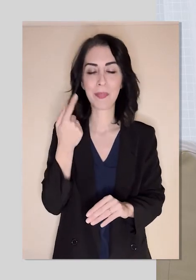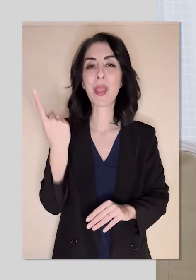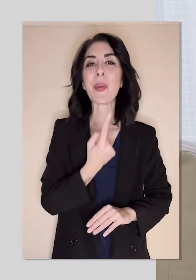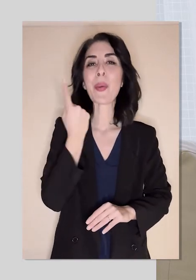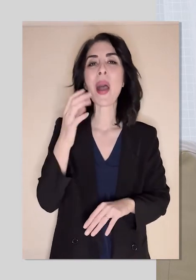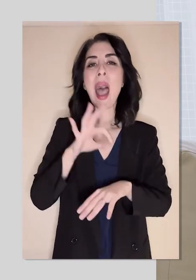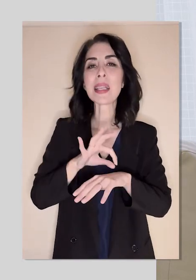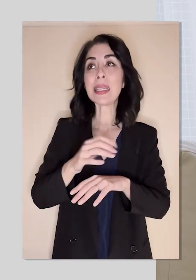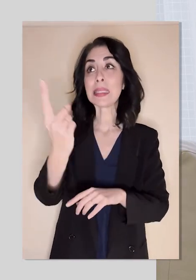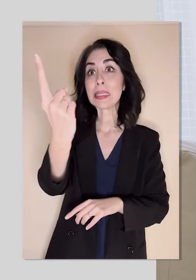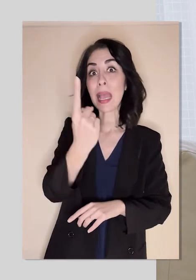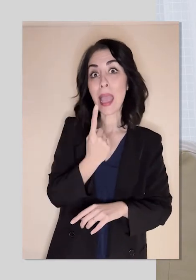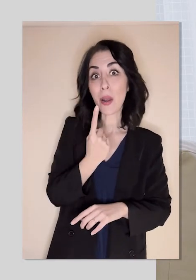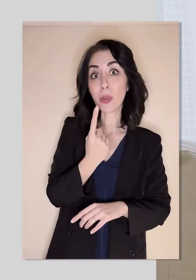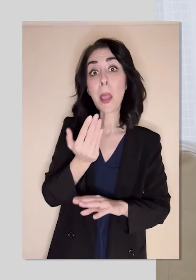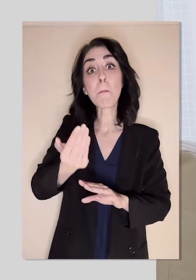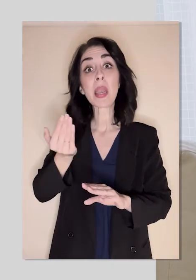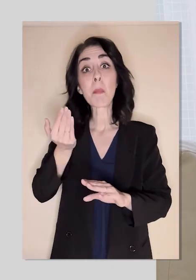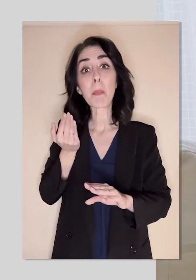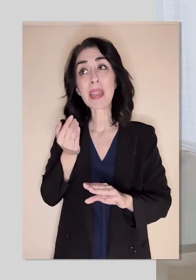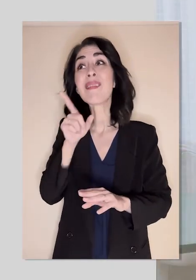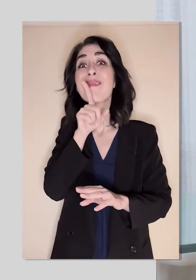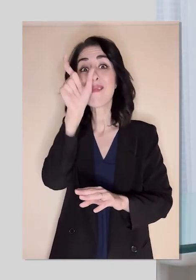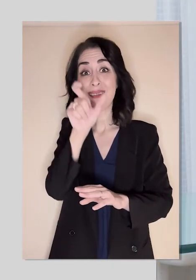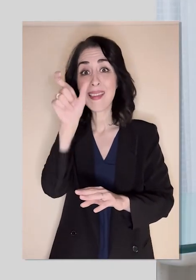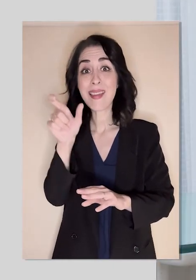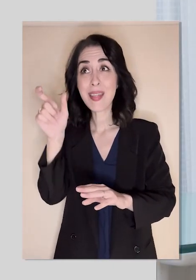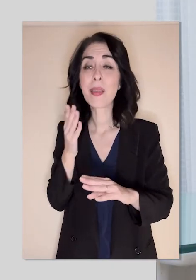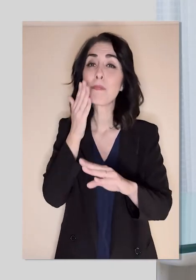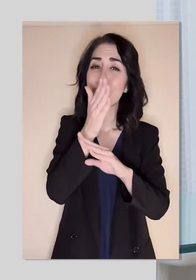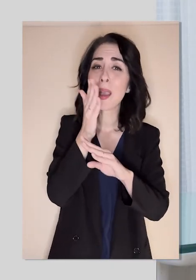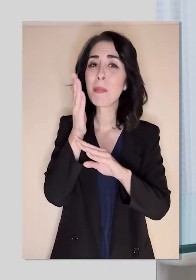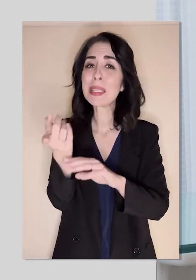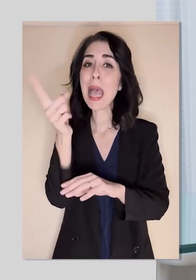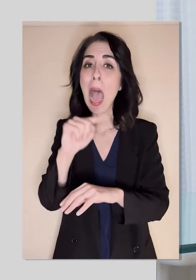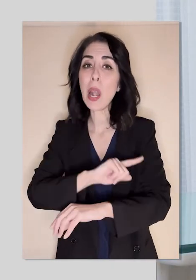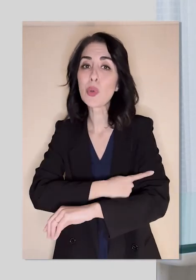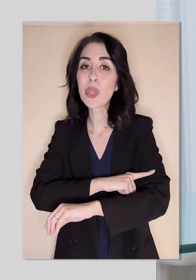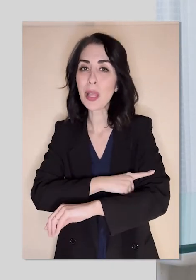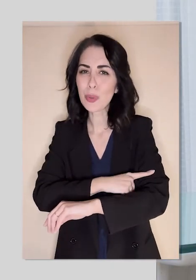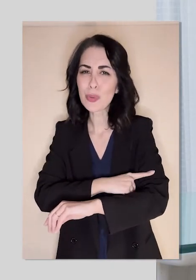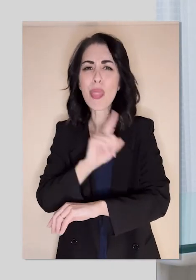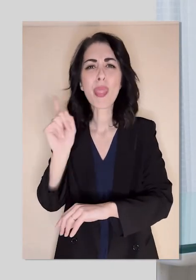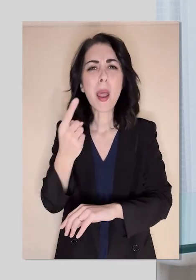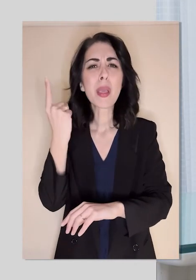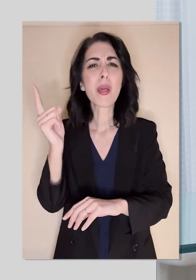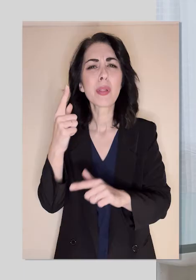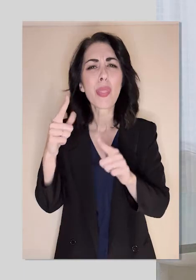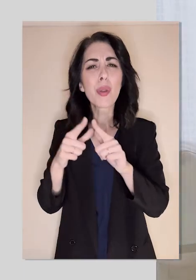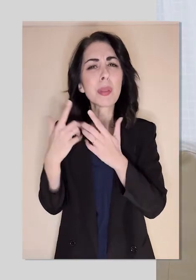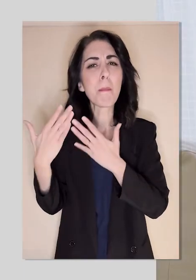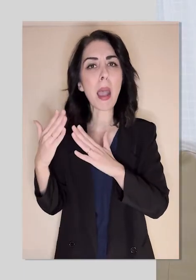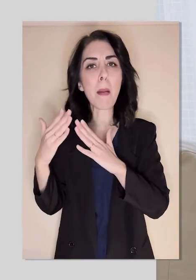other treatments. I'm not usually the first person to treat them. So when somebody comes in and